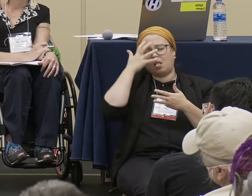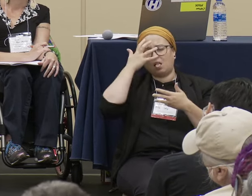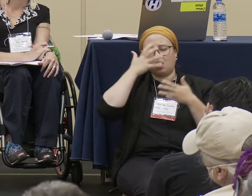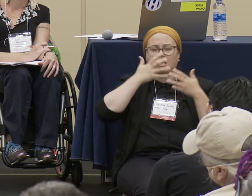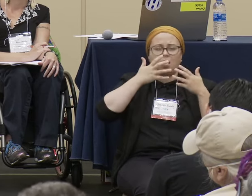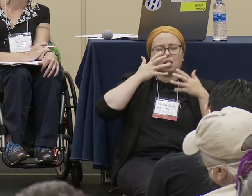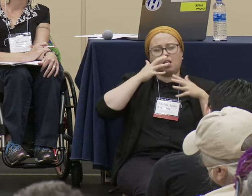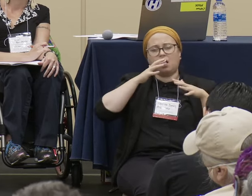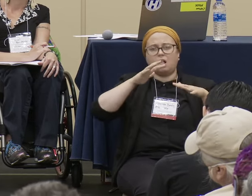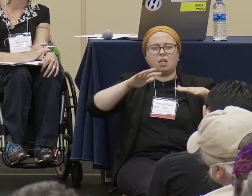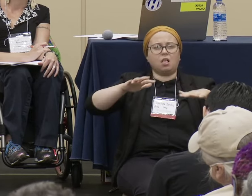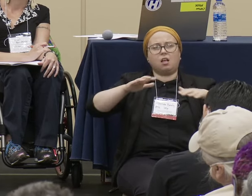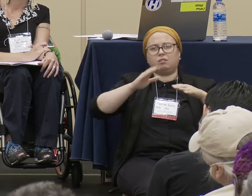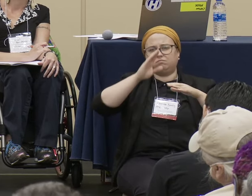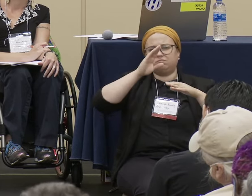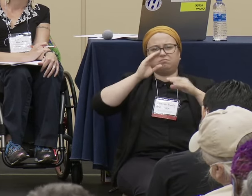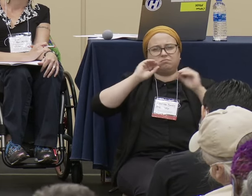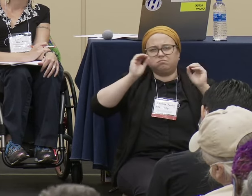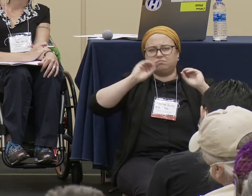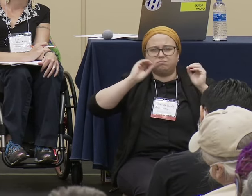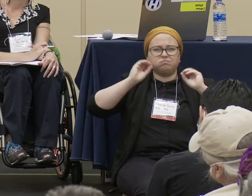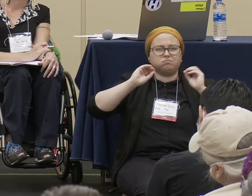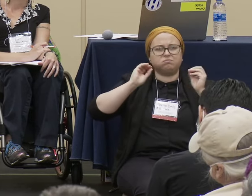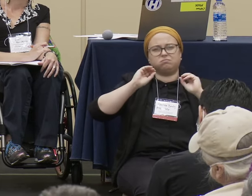a zombie. And